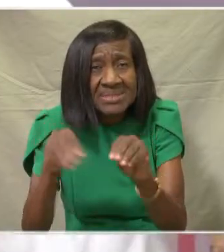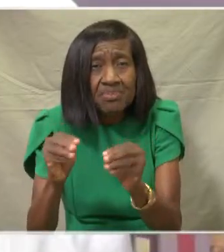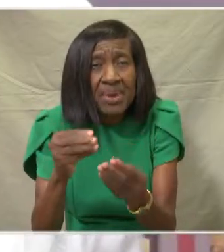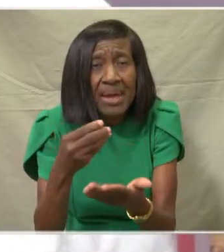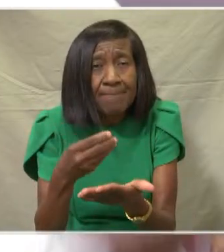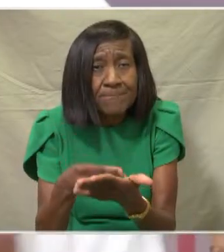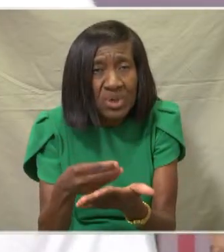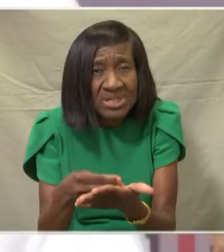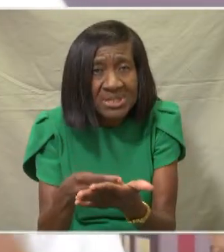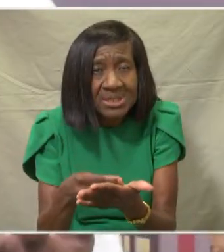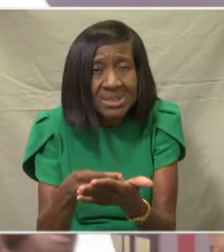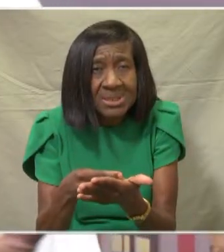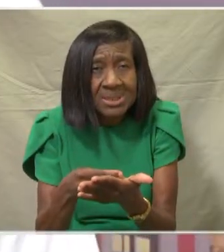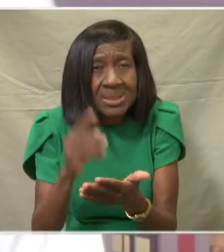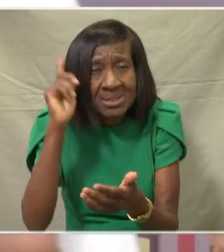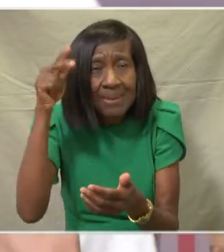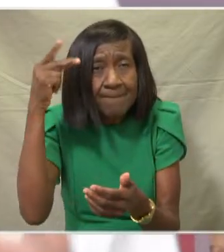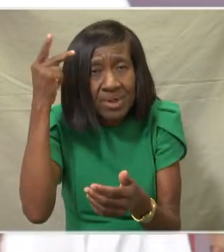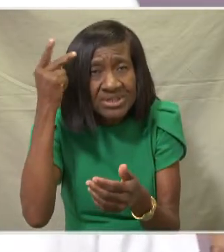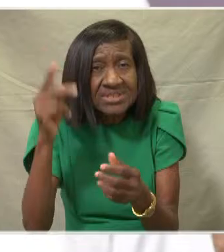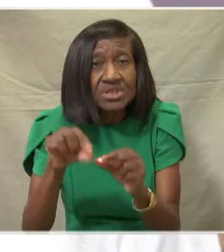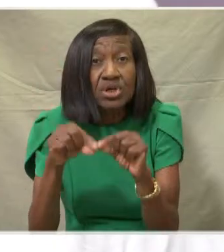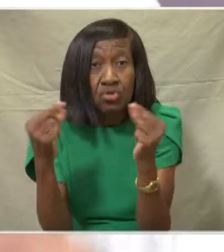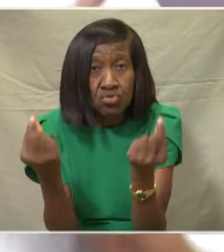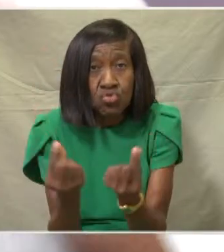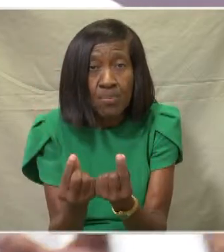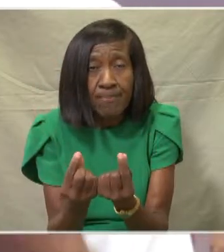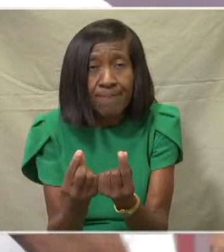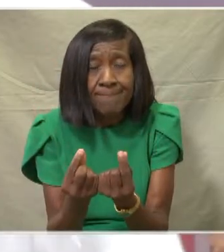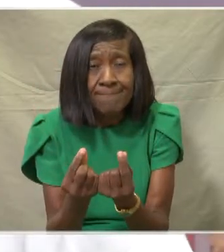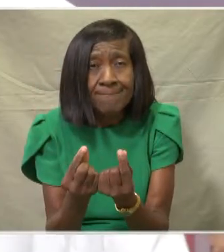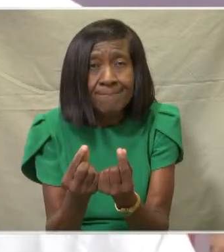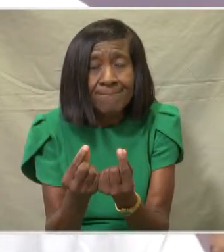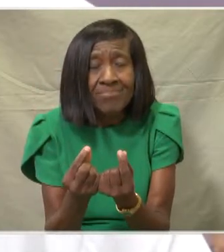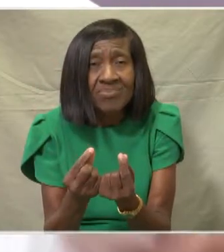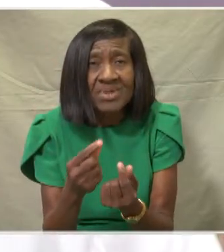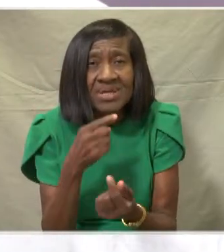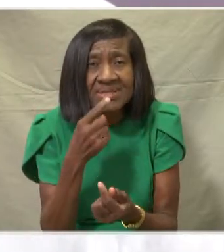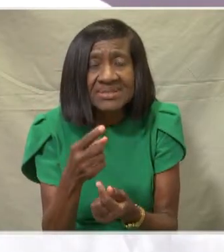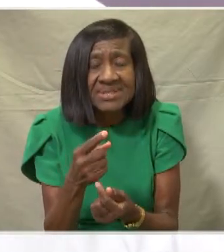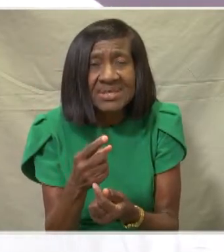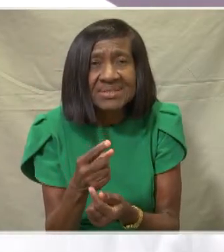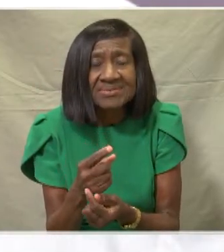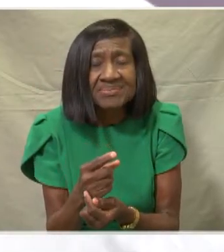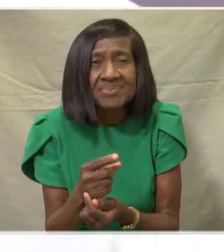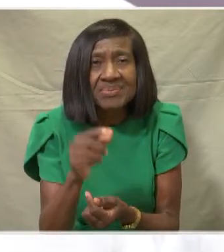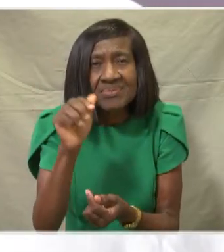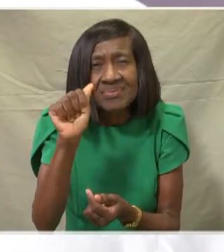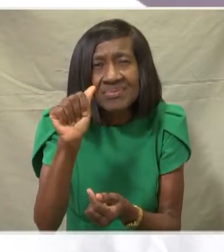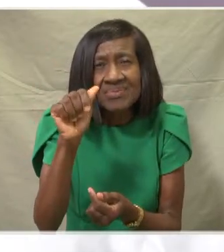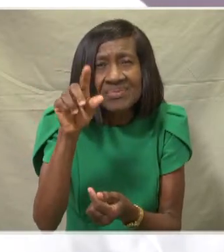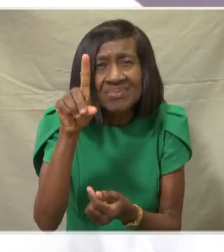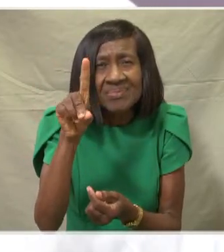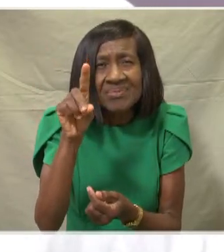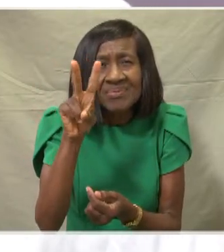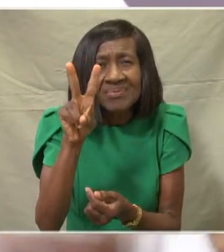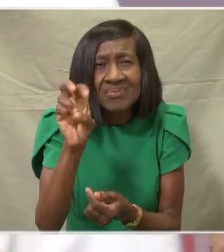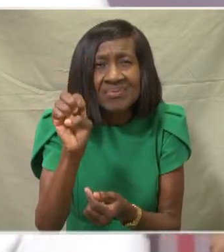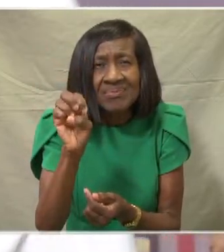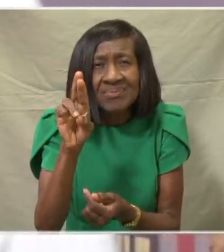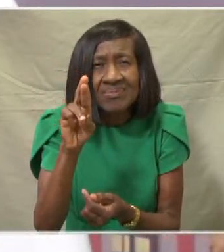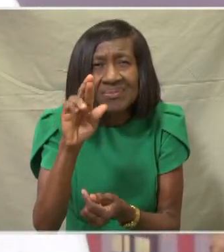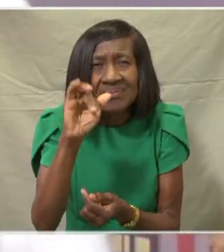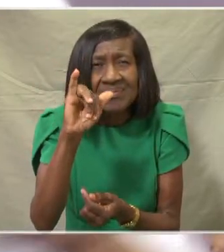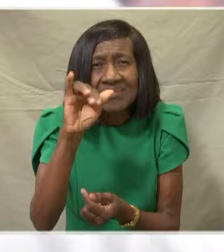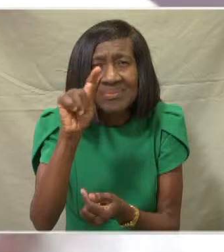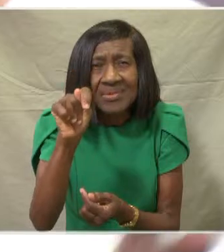mean? Because obviously as media houses, we all take advertising, so we know that some of the advertising was booked and paid for before the election, so they won't